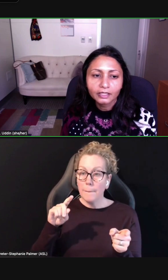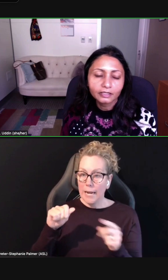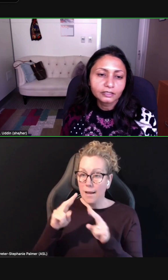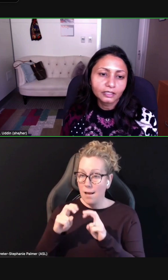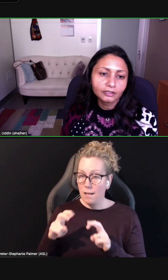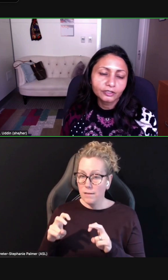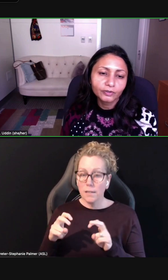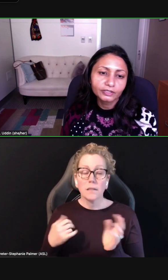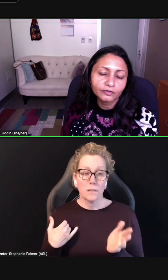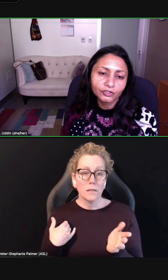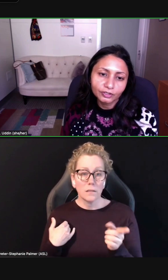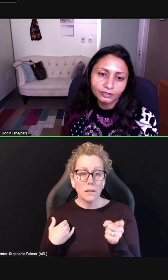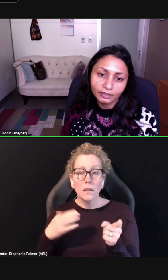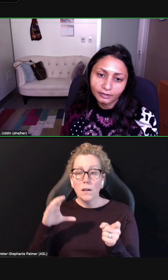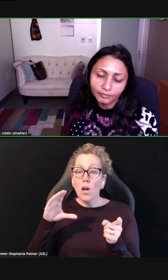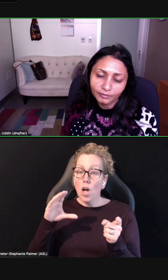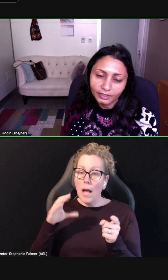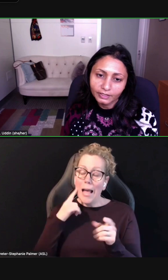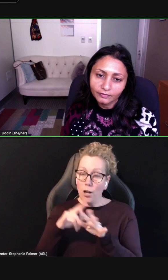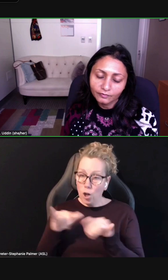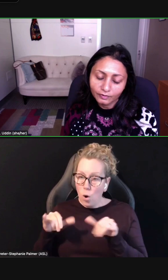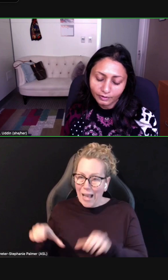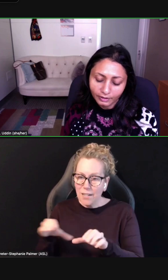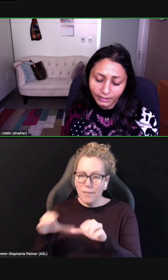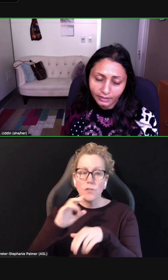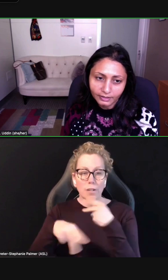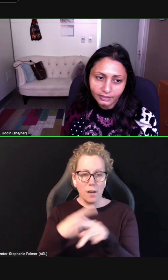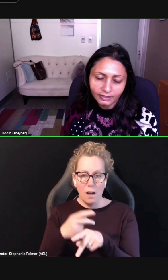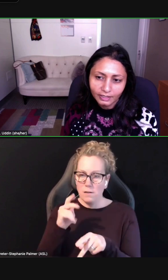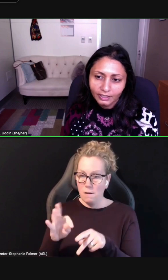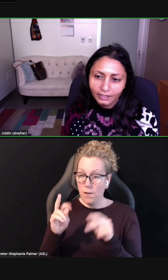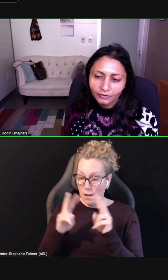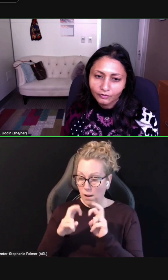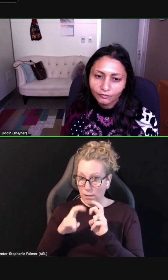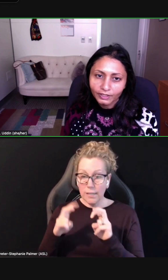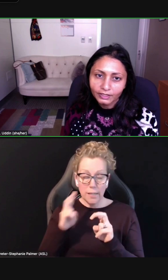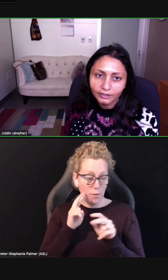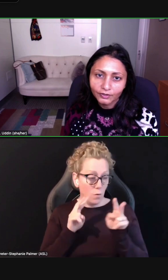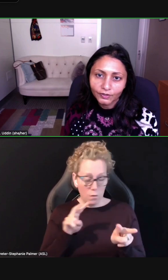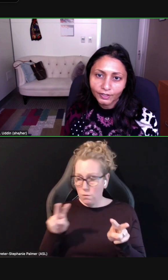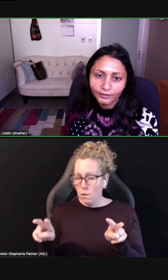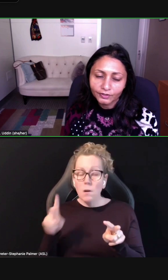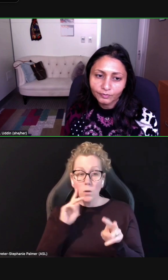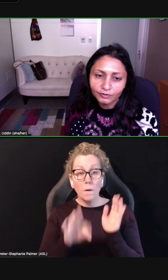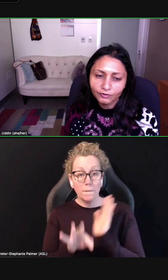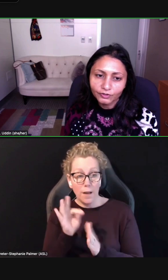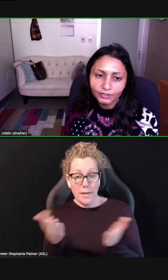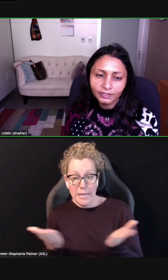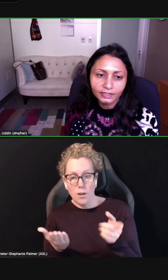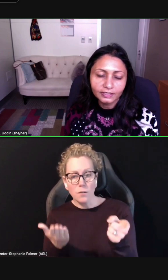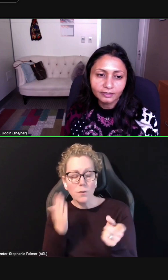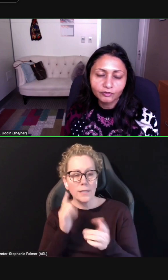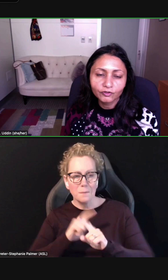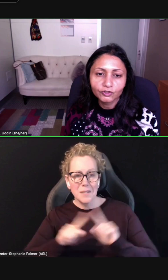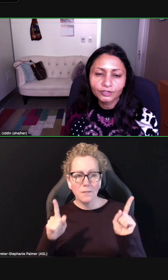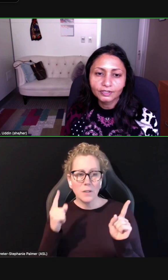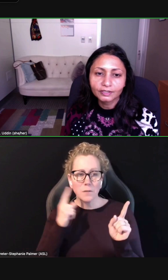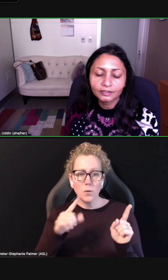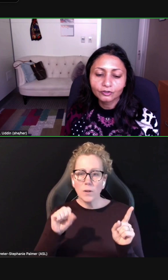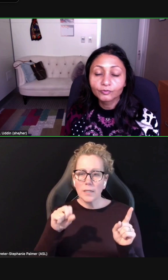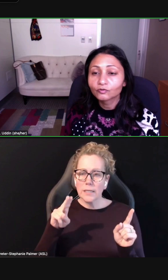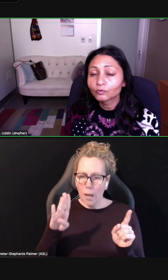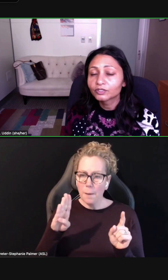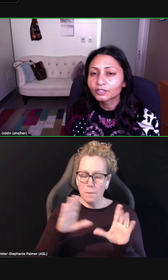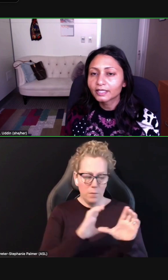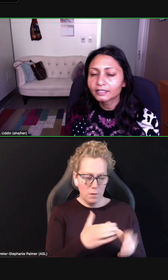meta-analyses and coactivation kinds of analyses, you can find here some differences in these subdivisions